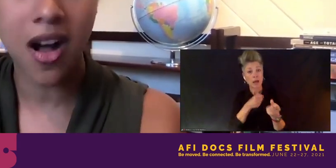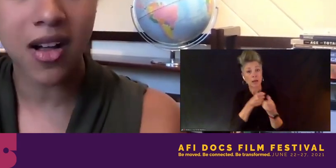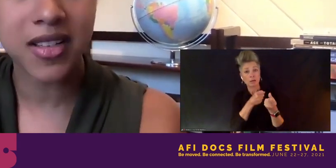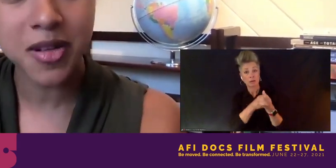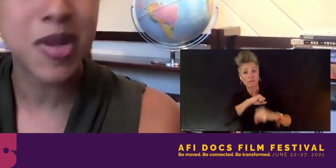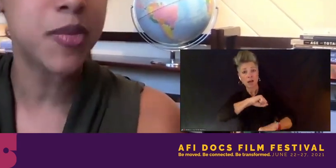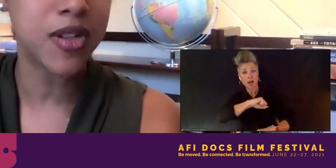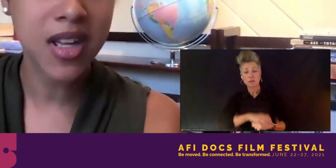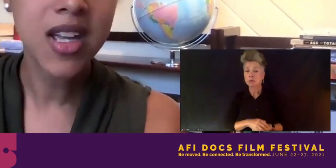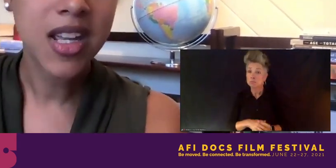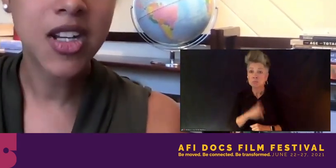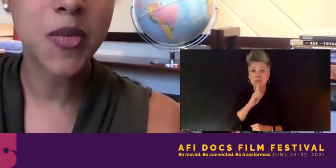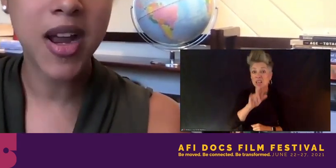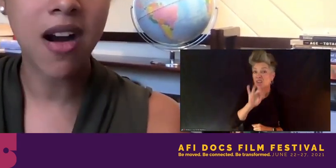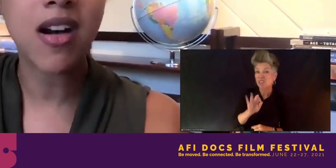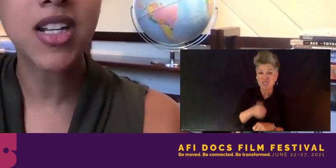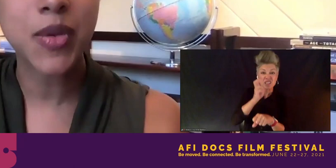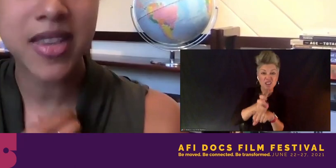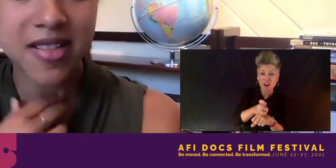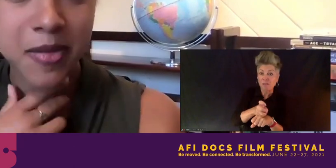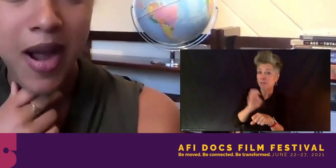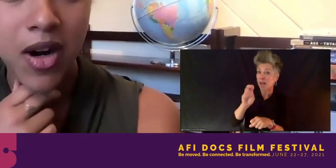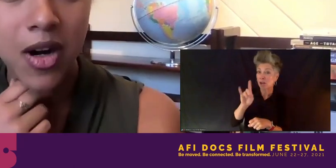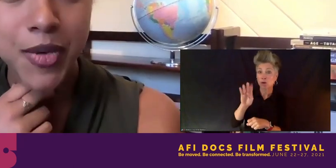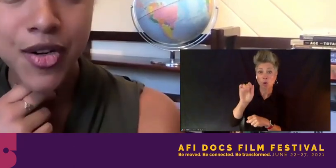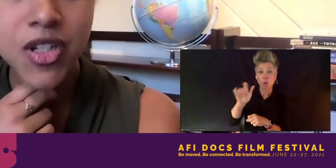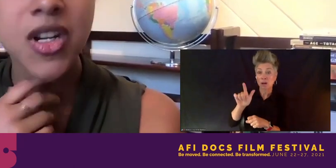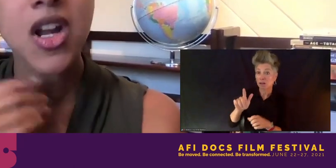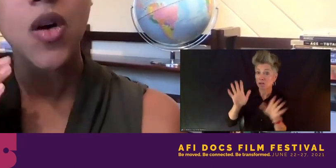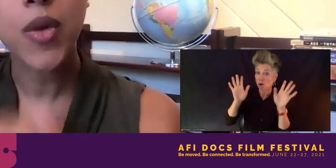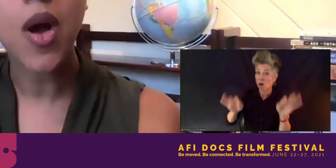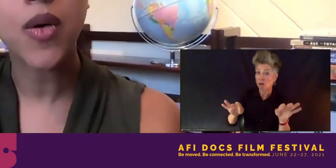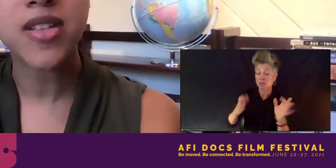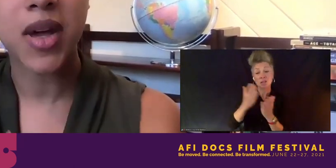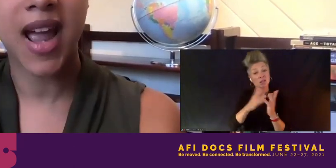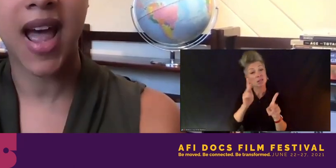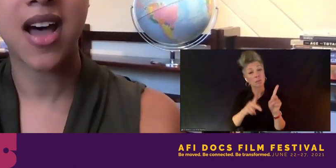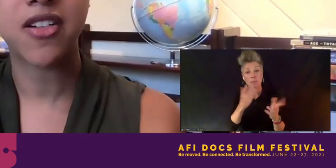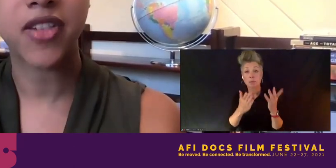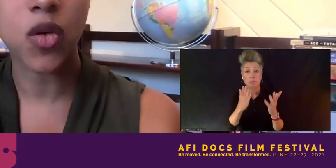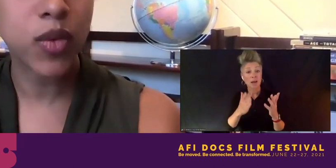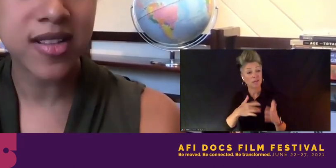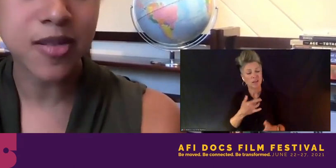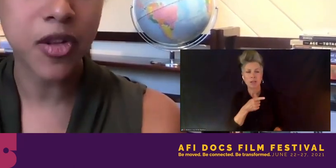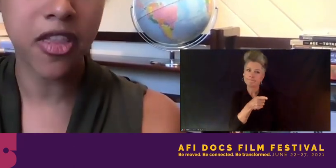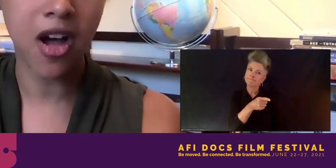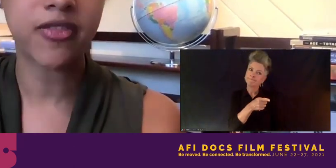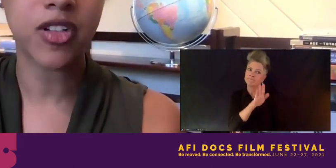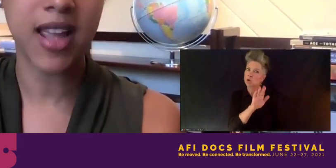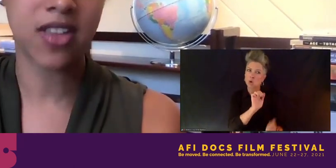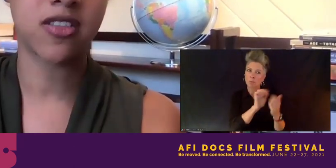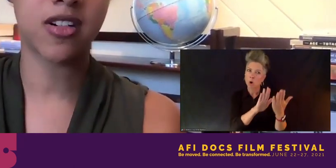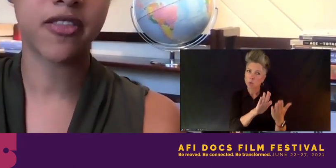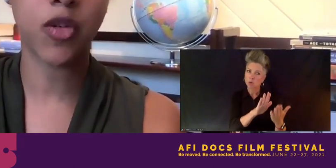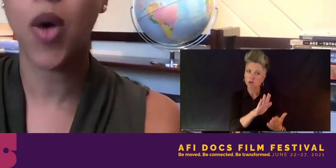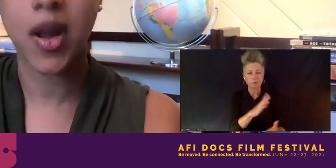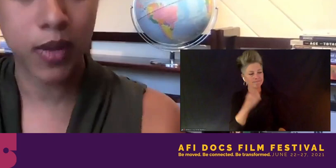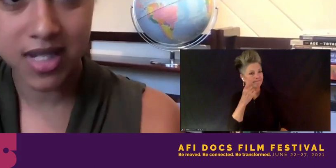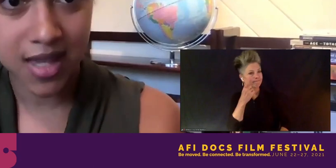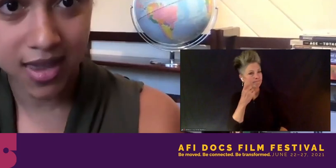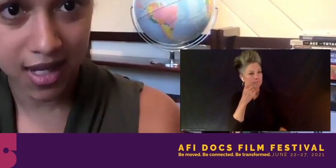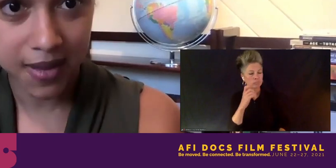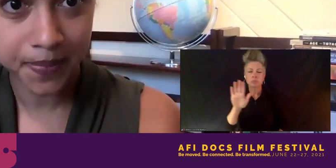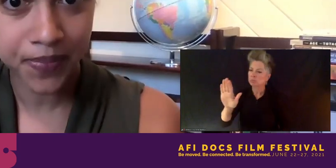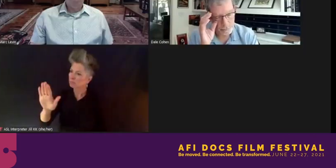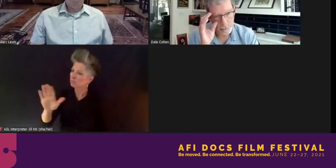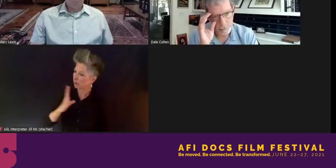editorial call and some people, you know, might argue with us about our approach, we always want to have a reasonable, thoughtful answer for why